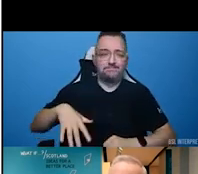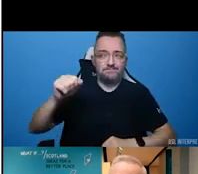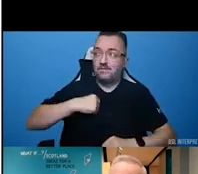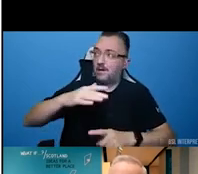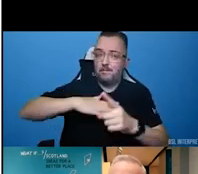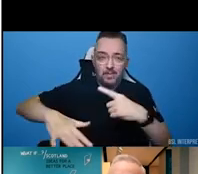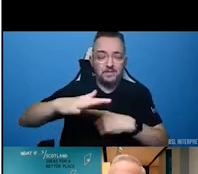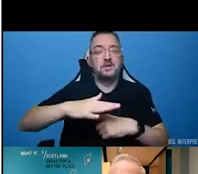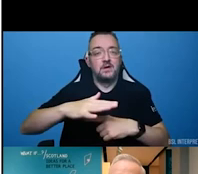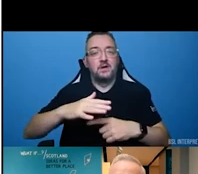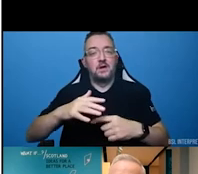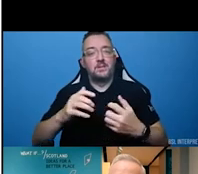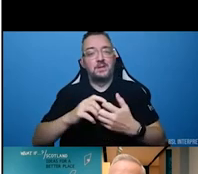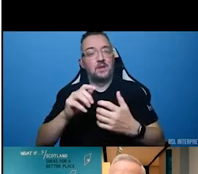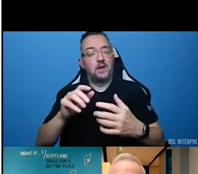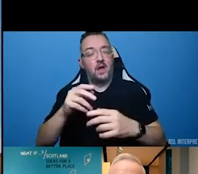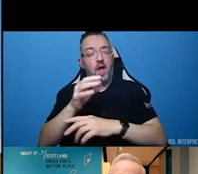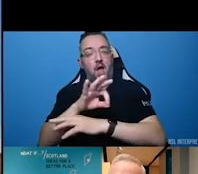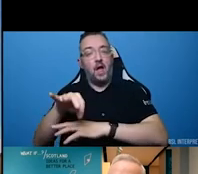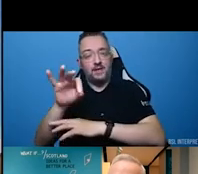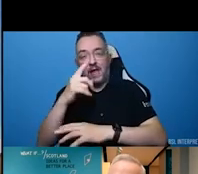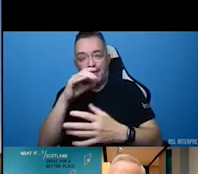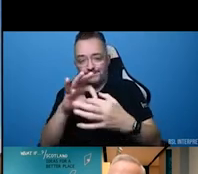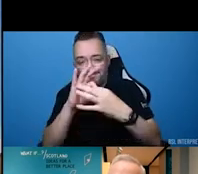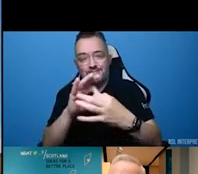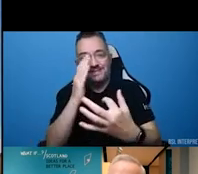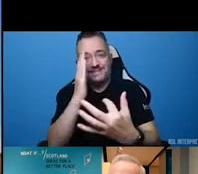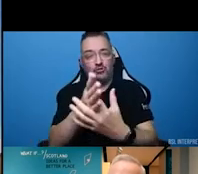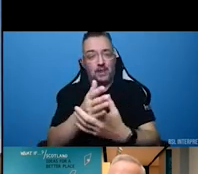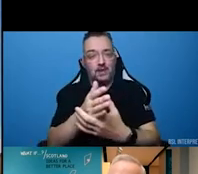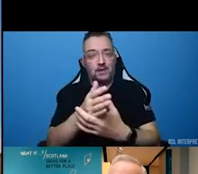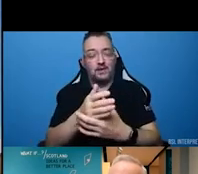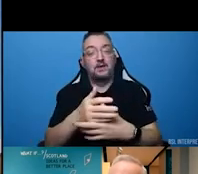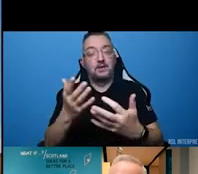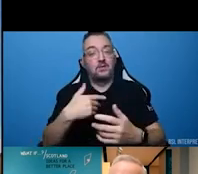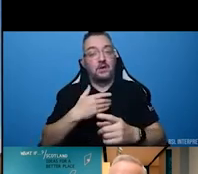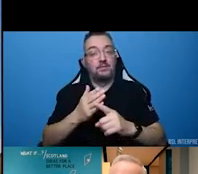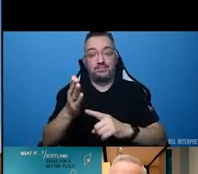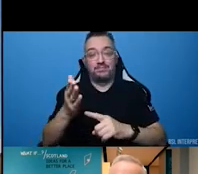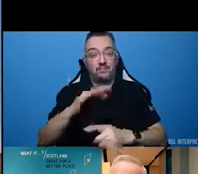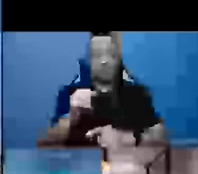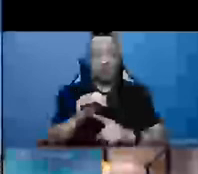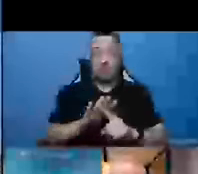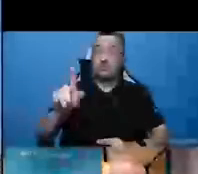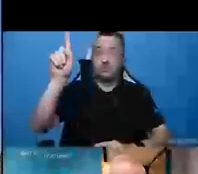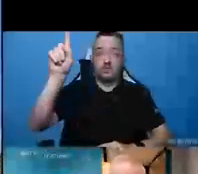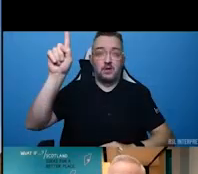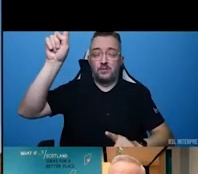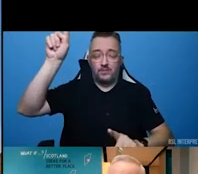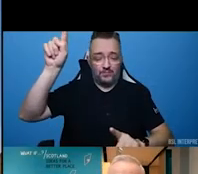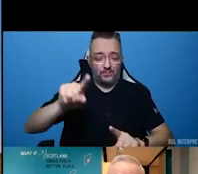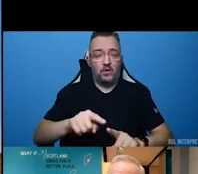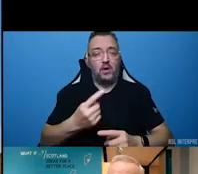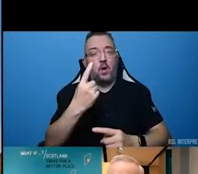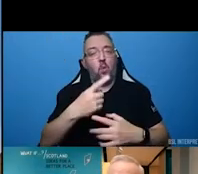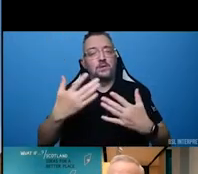to engage them very directly with ideas for these places. So we went from one end of the country to the other in a series of one